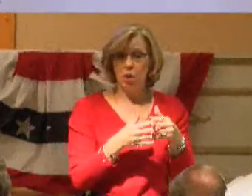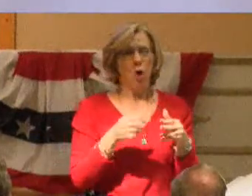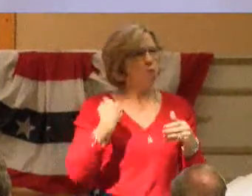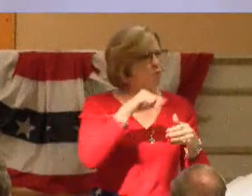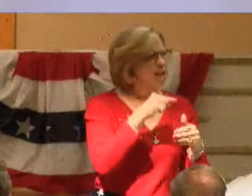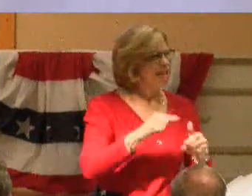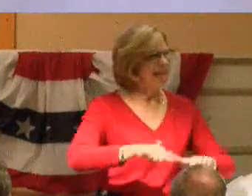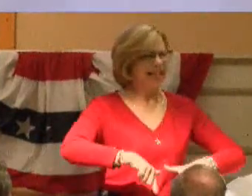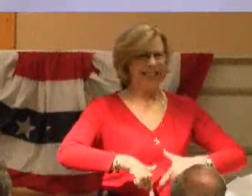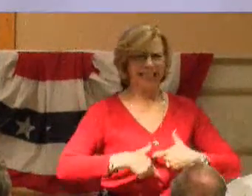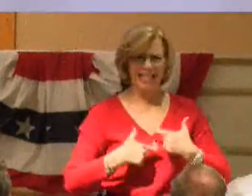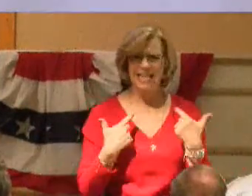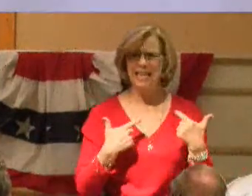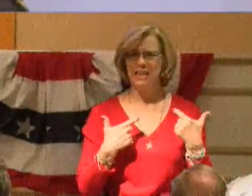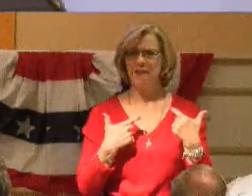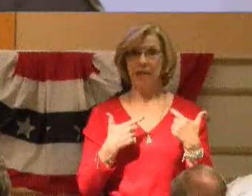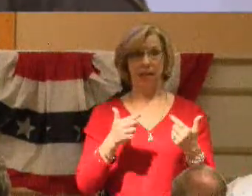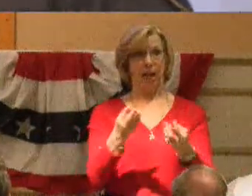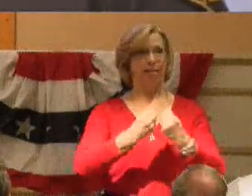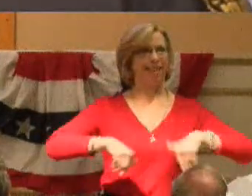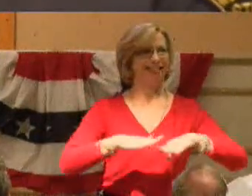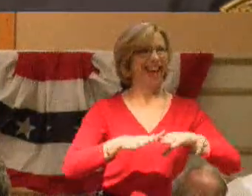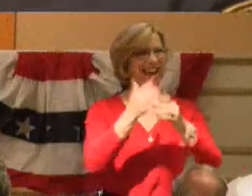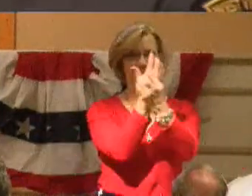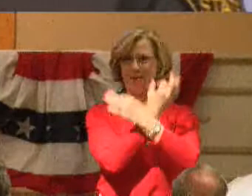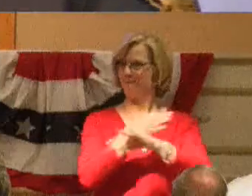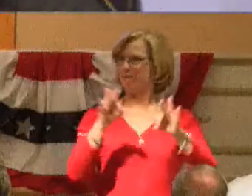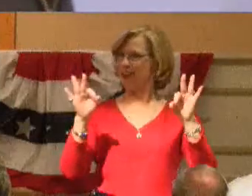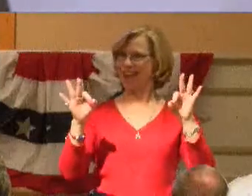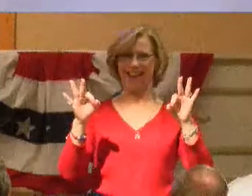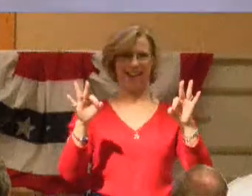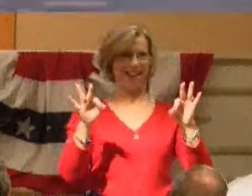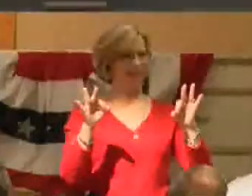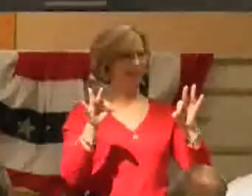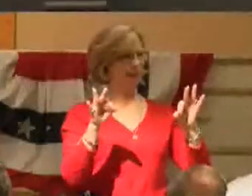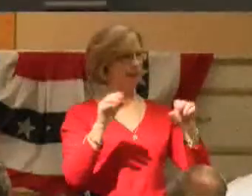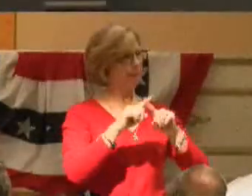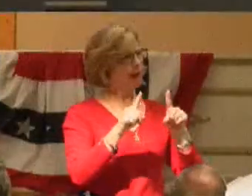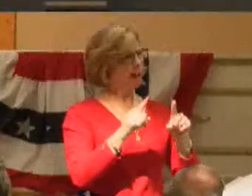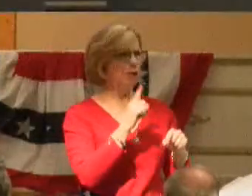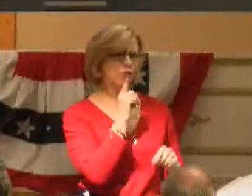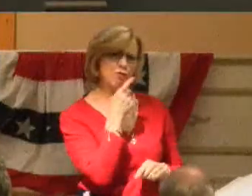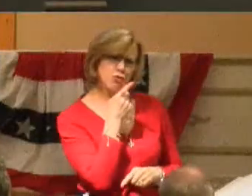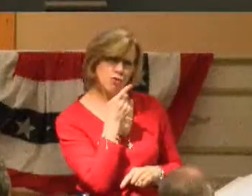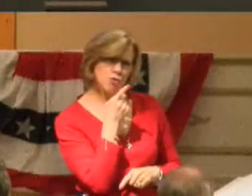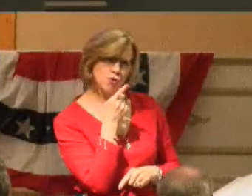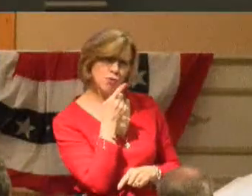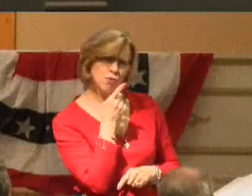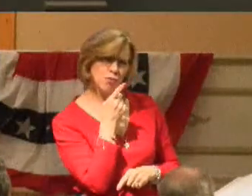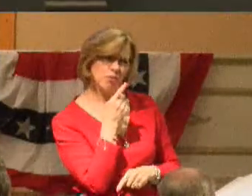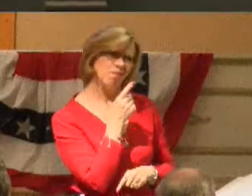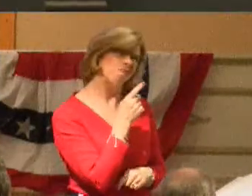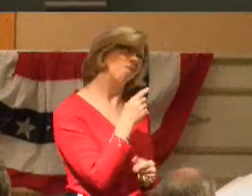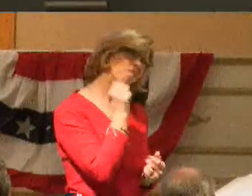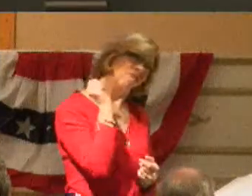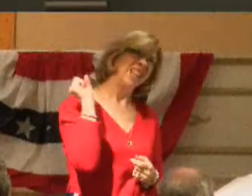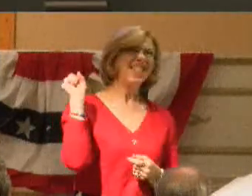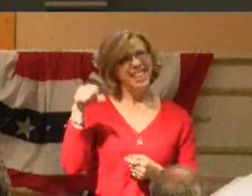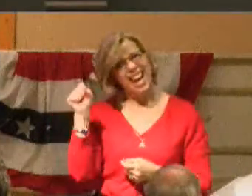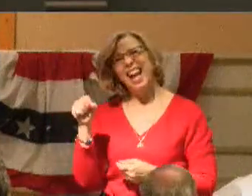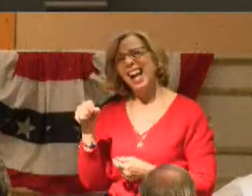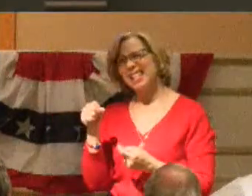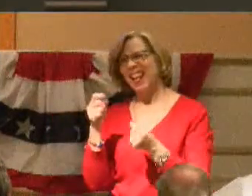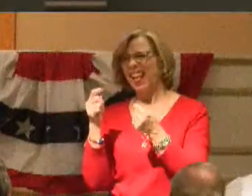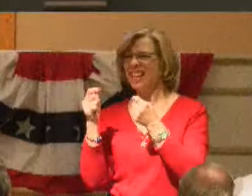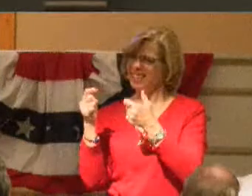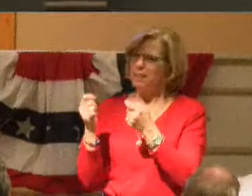in the land of the free. Well, I ask you, is that true? I would say, yes, it's definitely true and